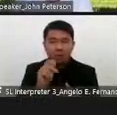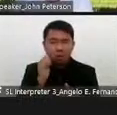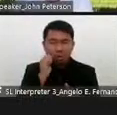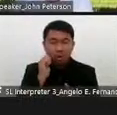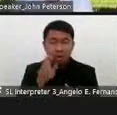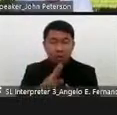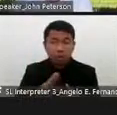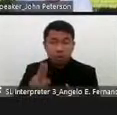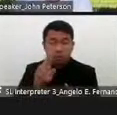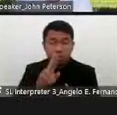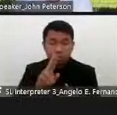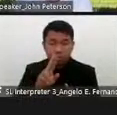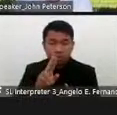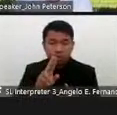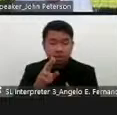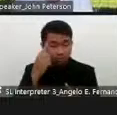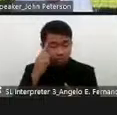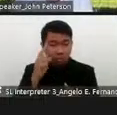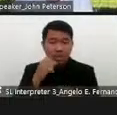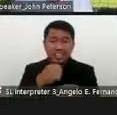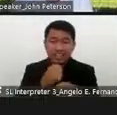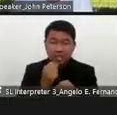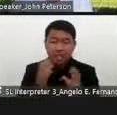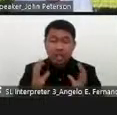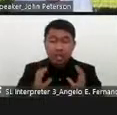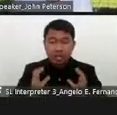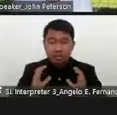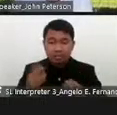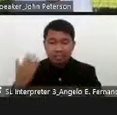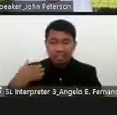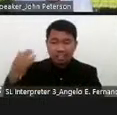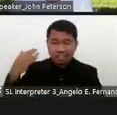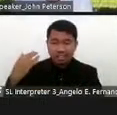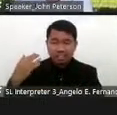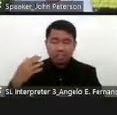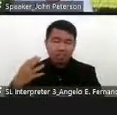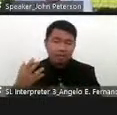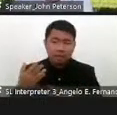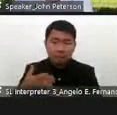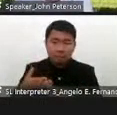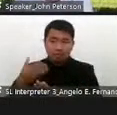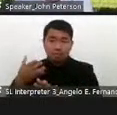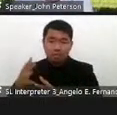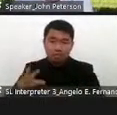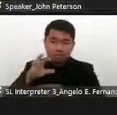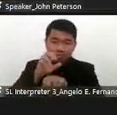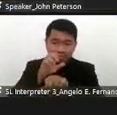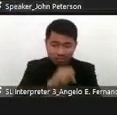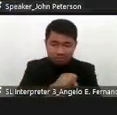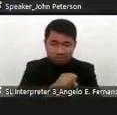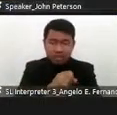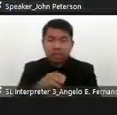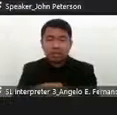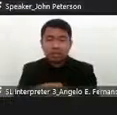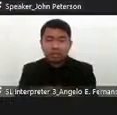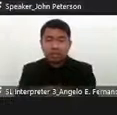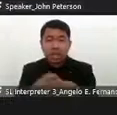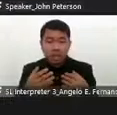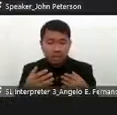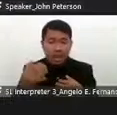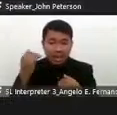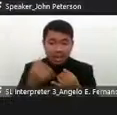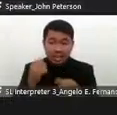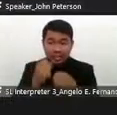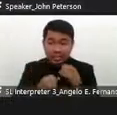in producing fabric in the pre-colonial times, as mentioned earlier. It was just last year that it was put in spotlight when a group